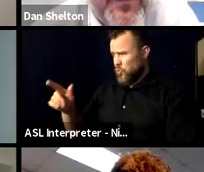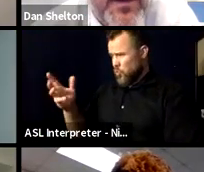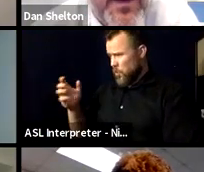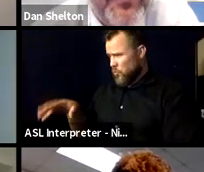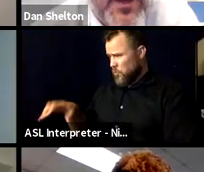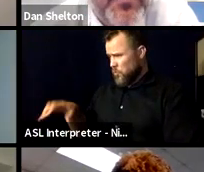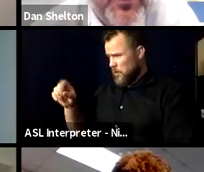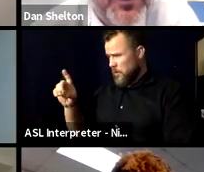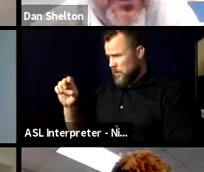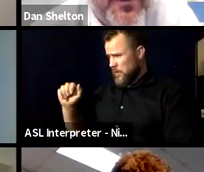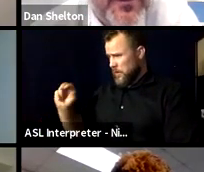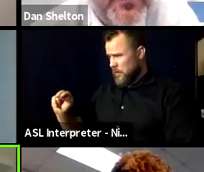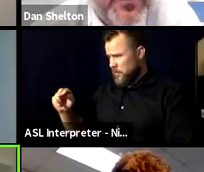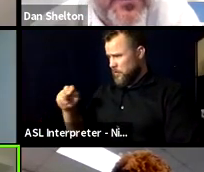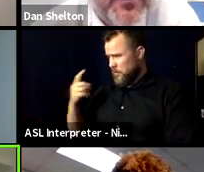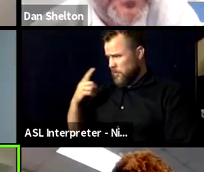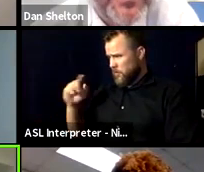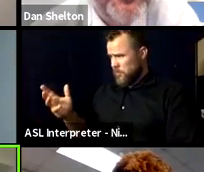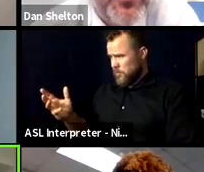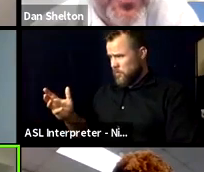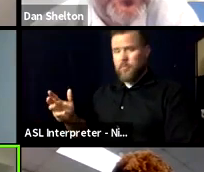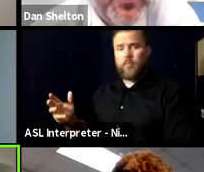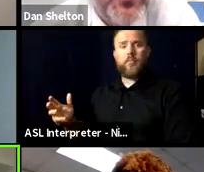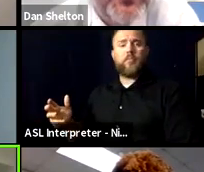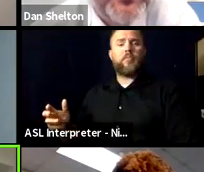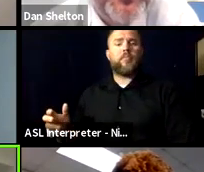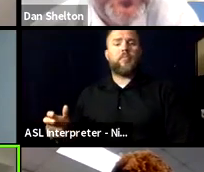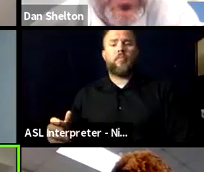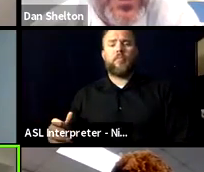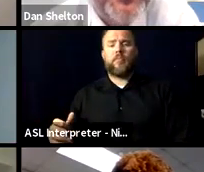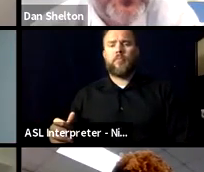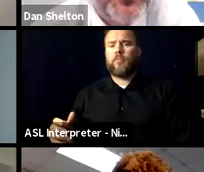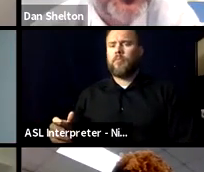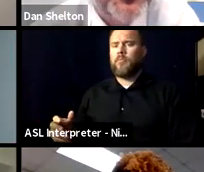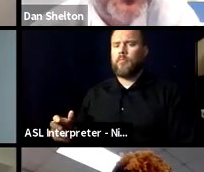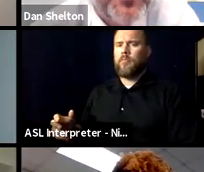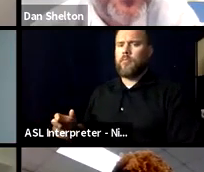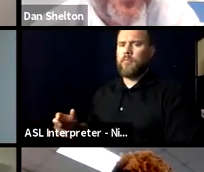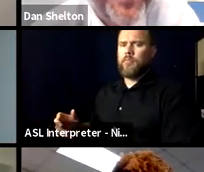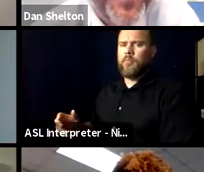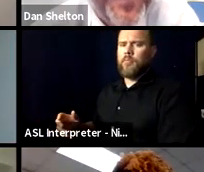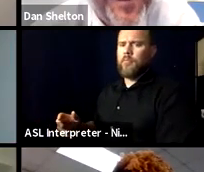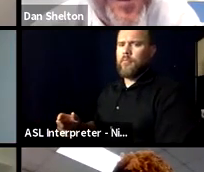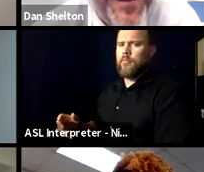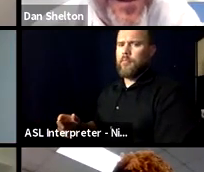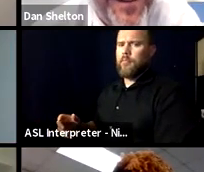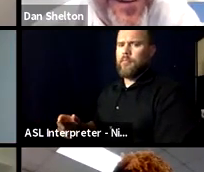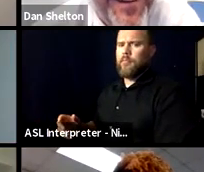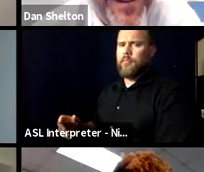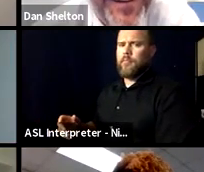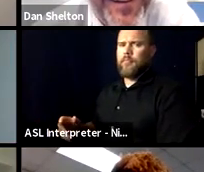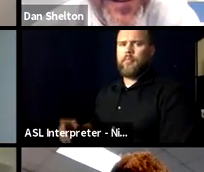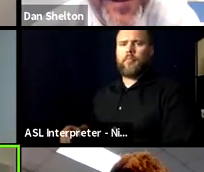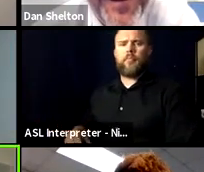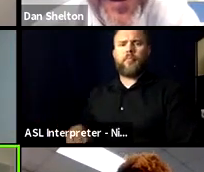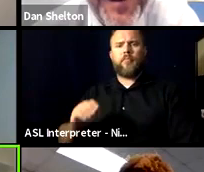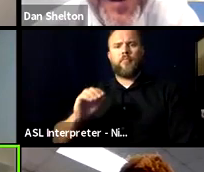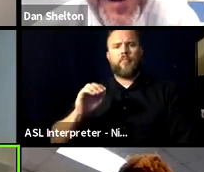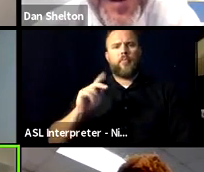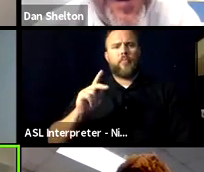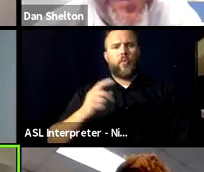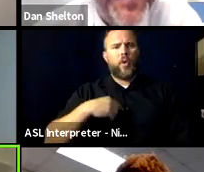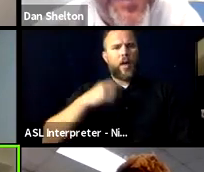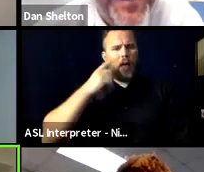Oh, I might have to unmute you. Yep. Team, Okay. don't just be quiet. Don't mute yourselves. Okay, I think I'm